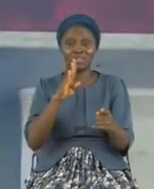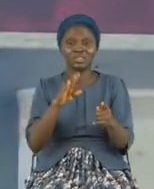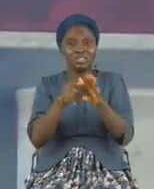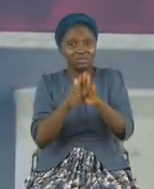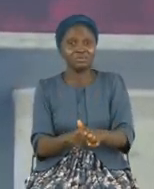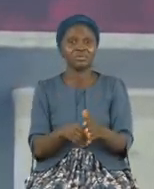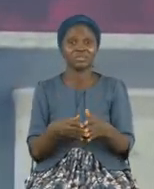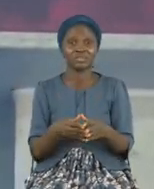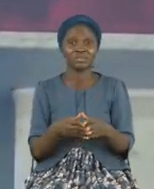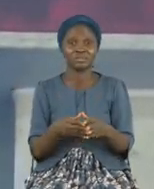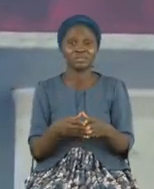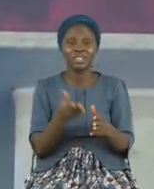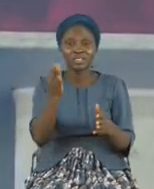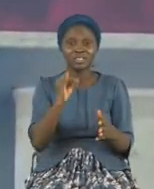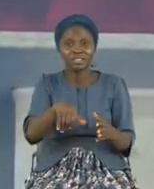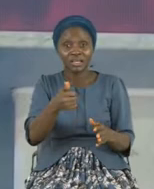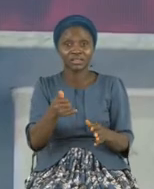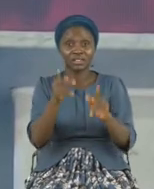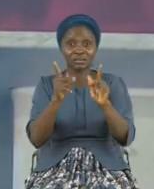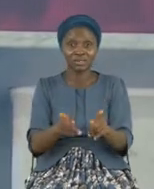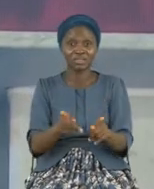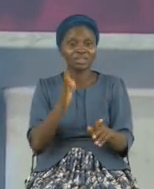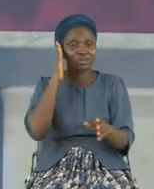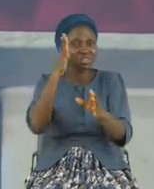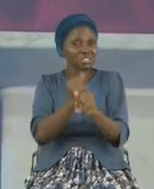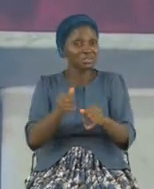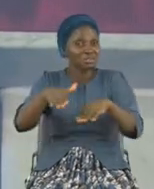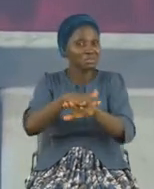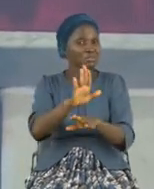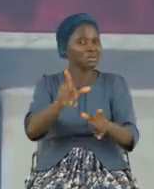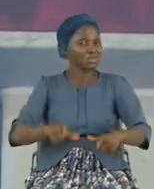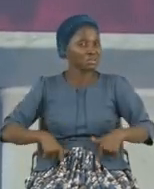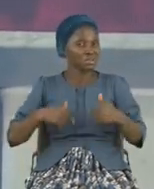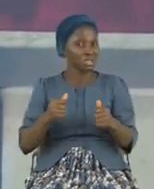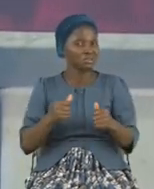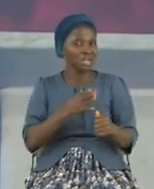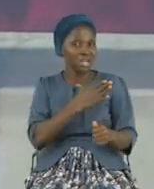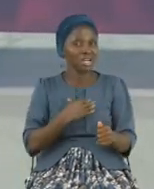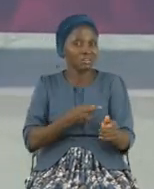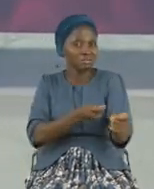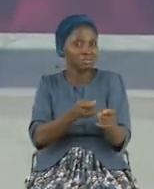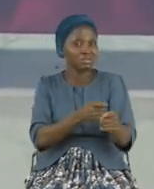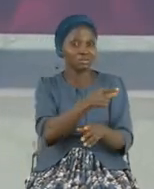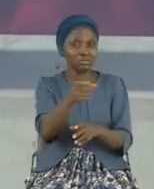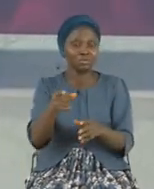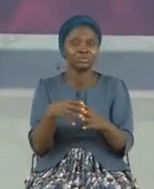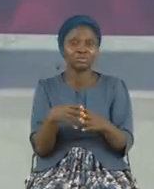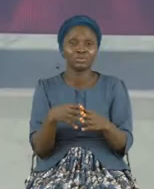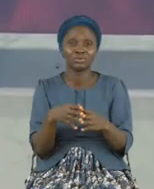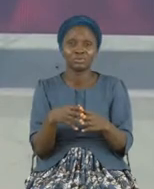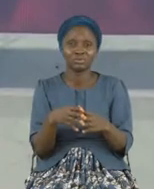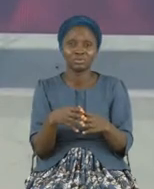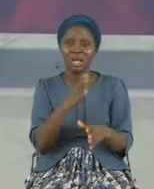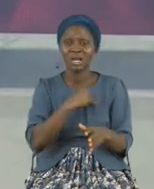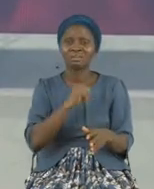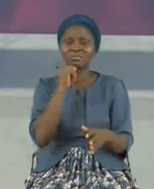That another person will take over your life, dominate you, and not allow you to